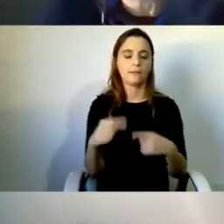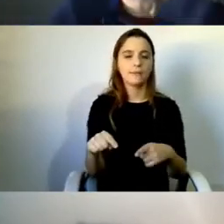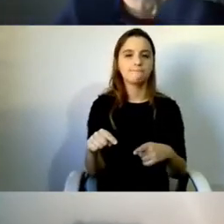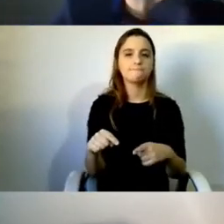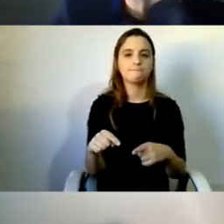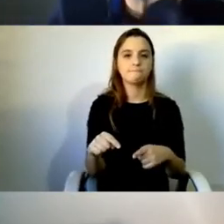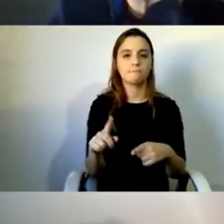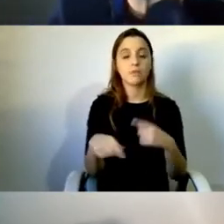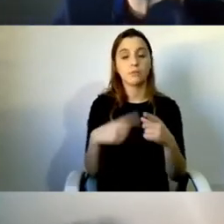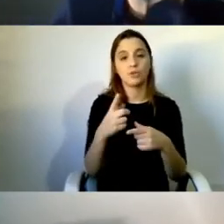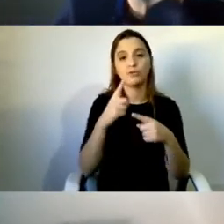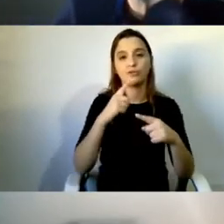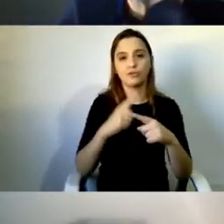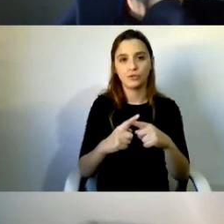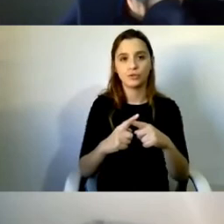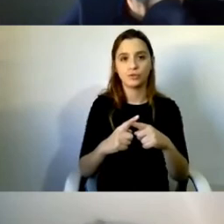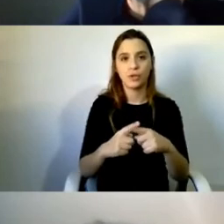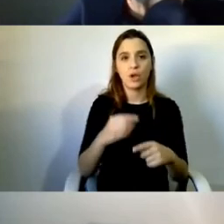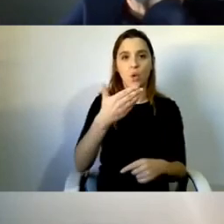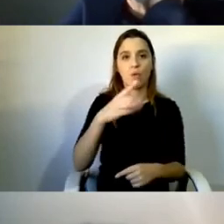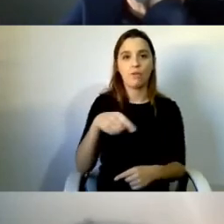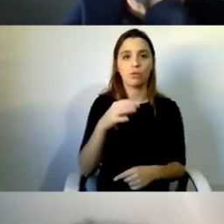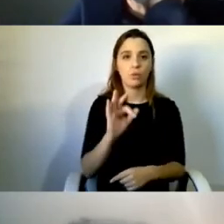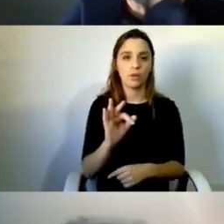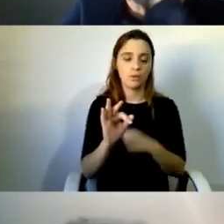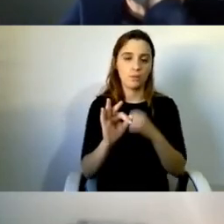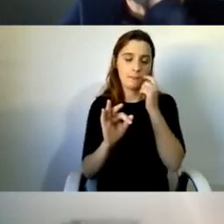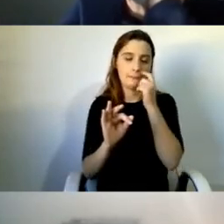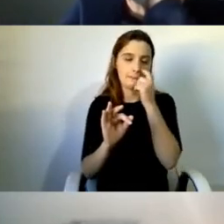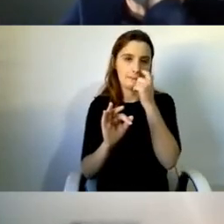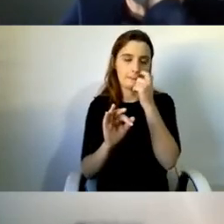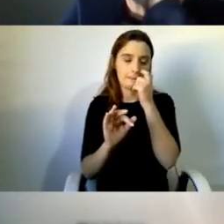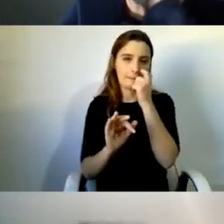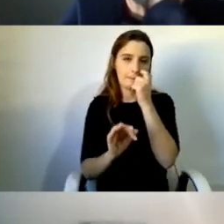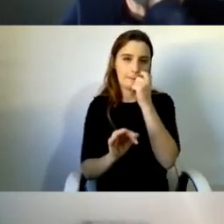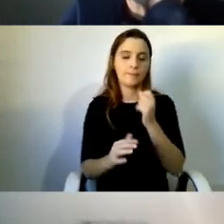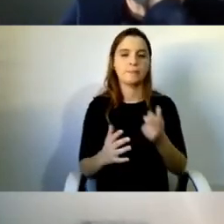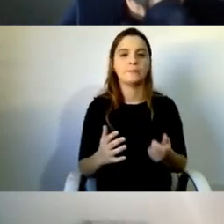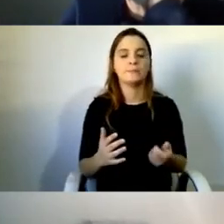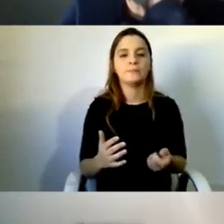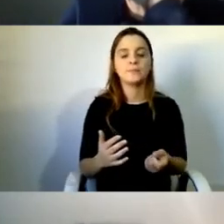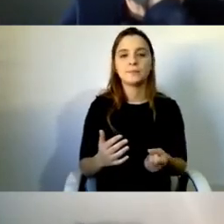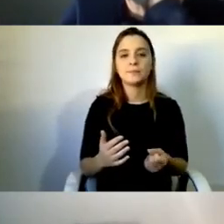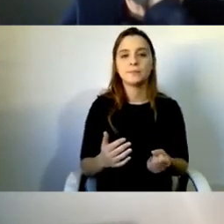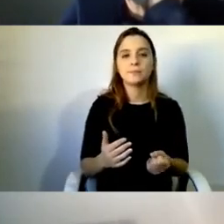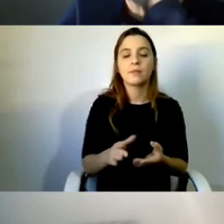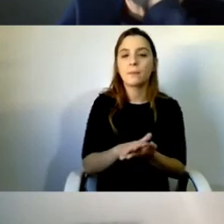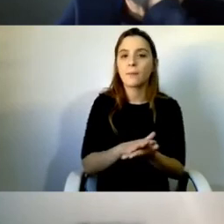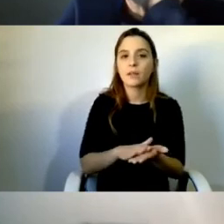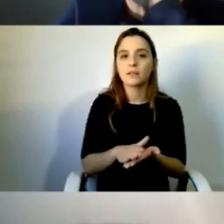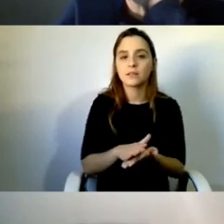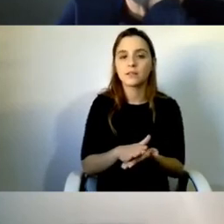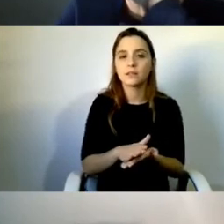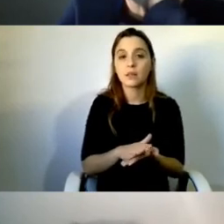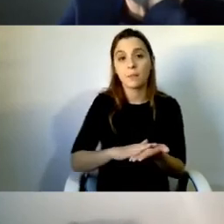of 1.4 on the grounds of the minimum monthly salary.